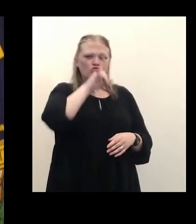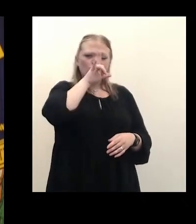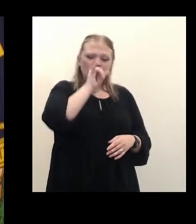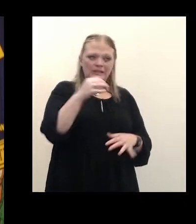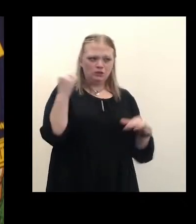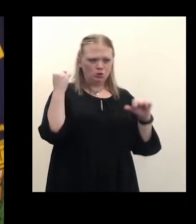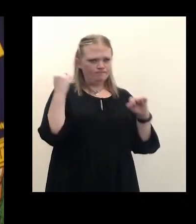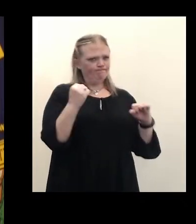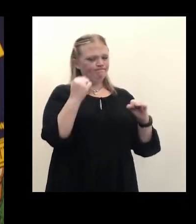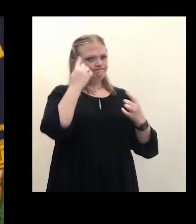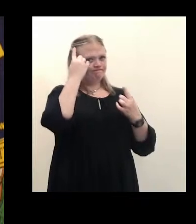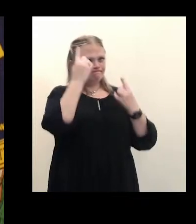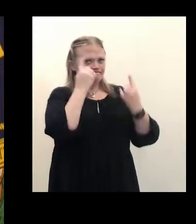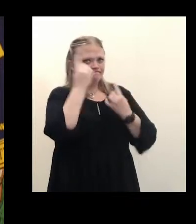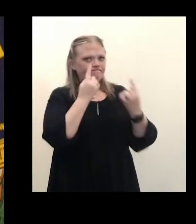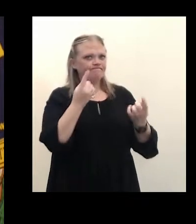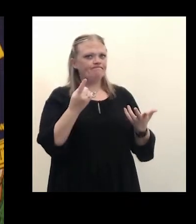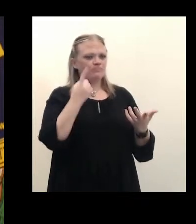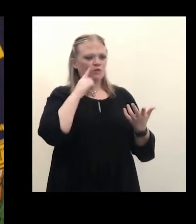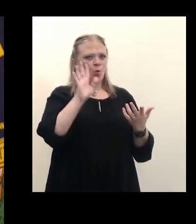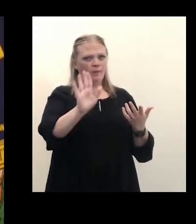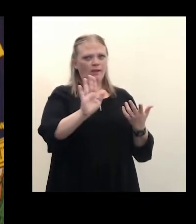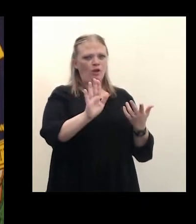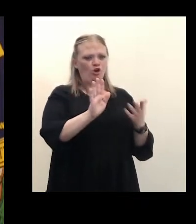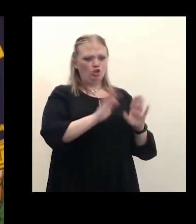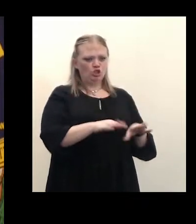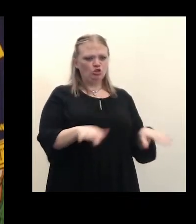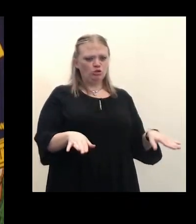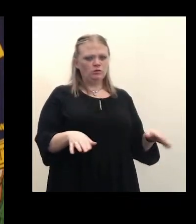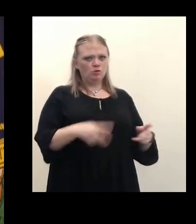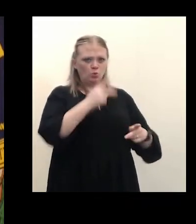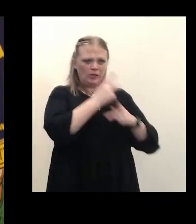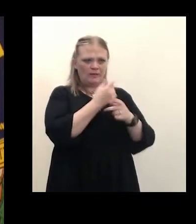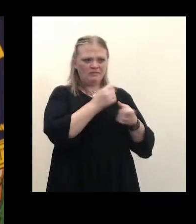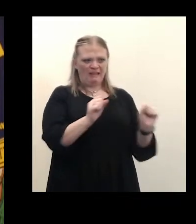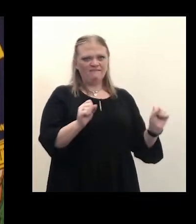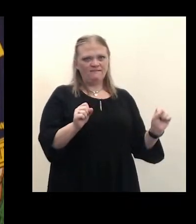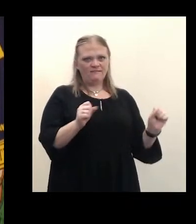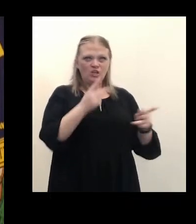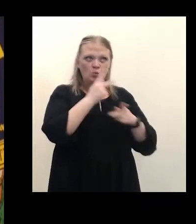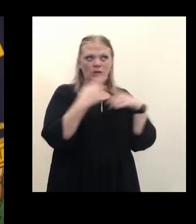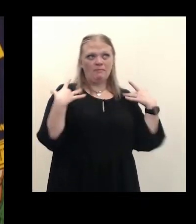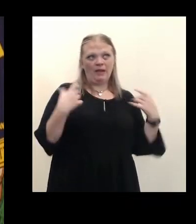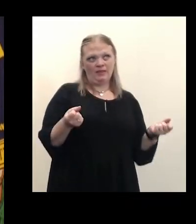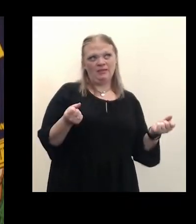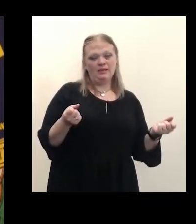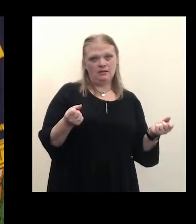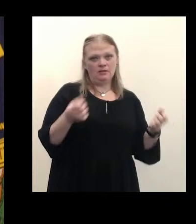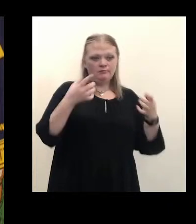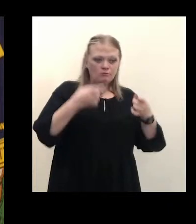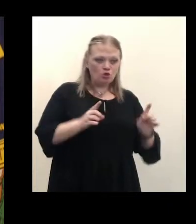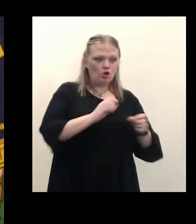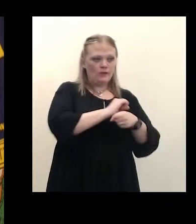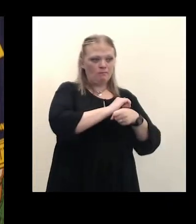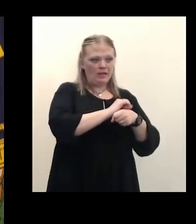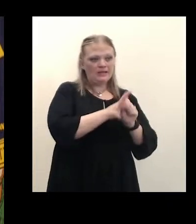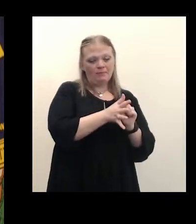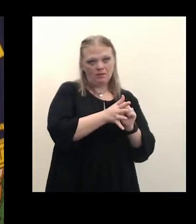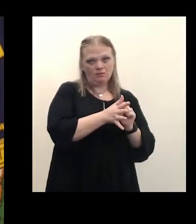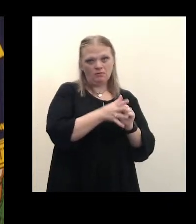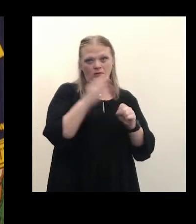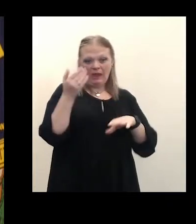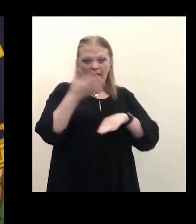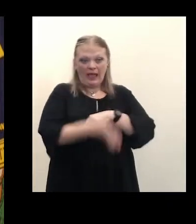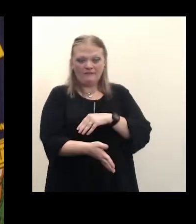strongly consider for their children, to keep them safe and to keep them healthy during our pandemic. And even afterwards,